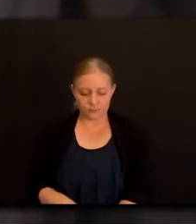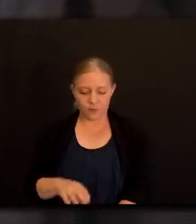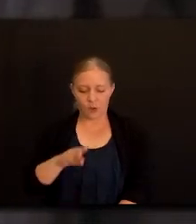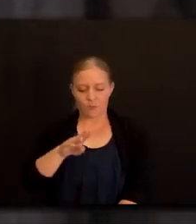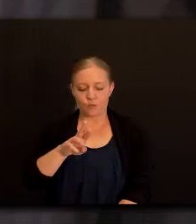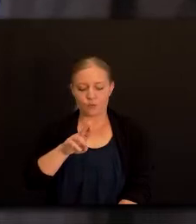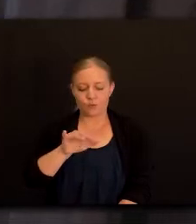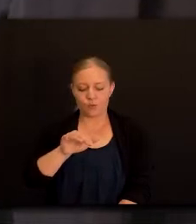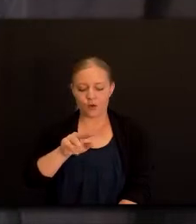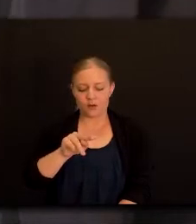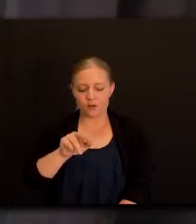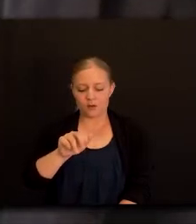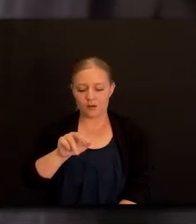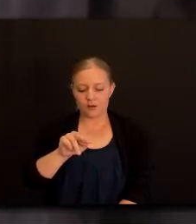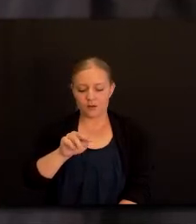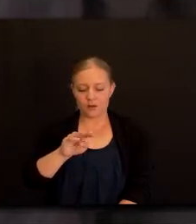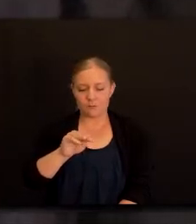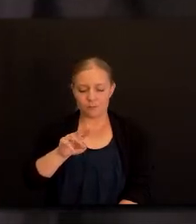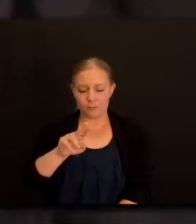Brennan Riley Mudd.